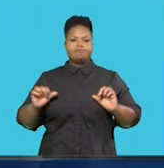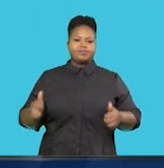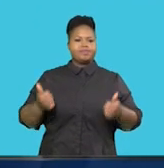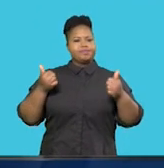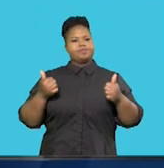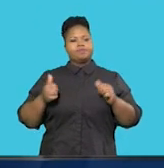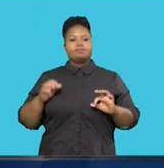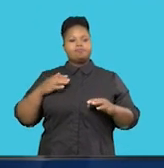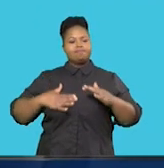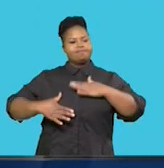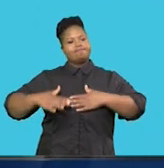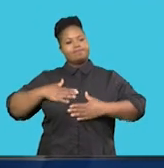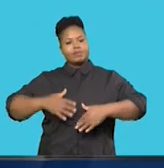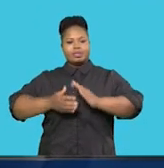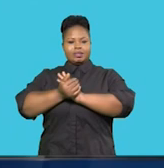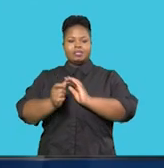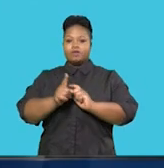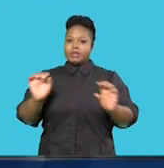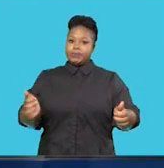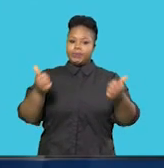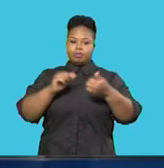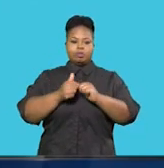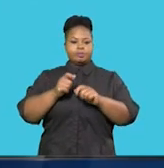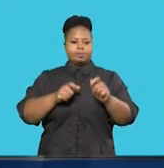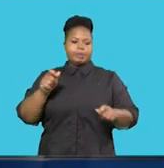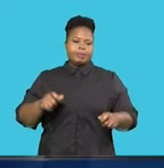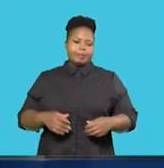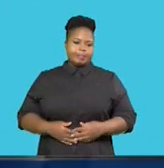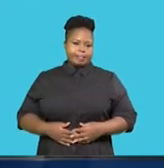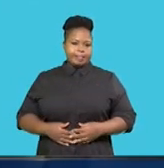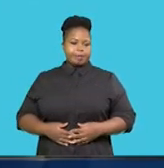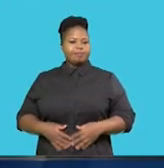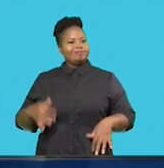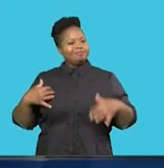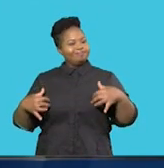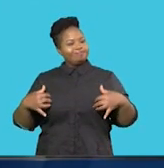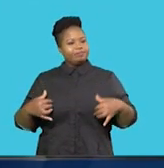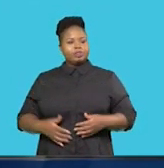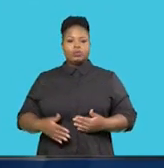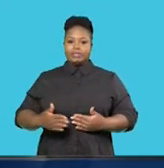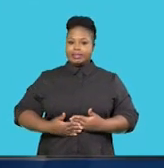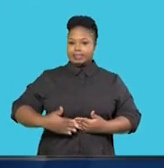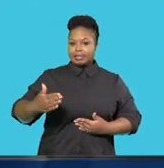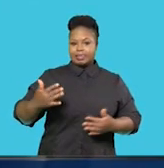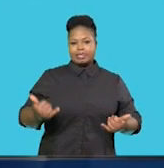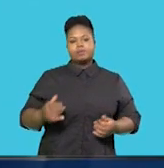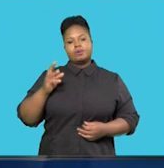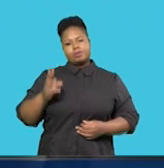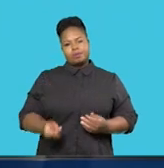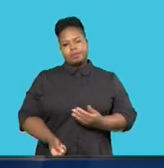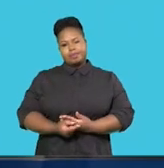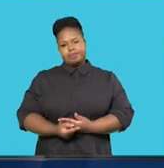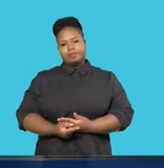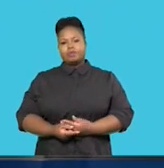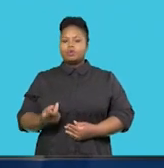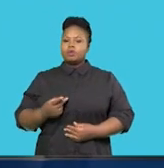the resilience and the skill of these incredible athletes. We look forward to a thrilling season that comes ahead